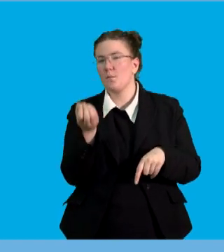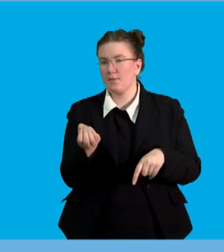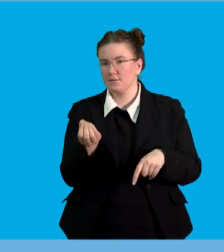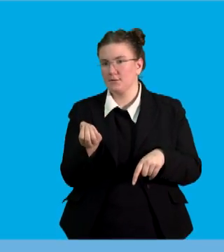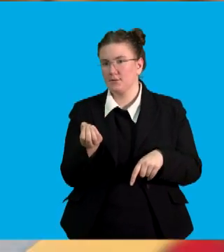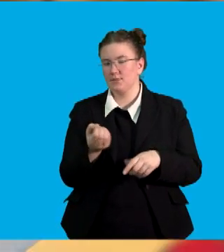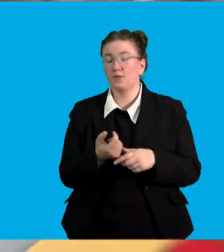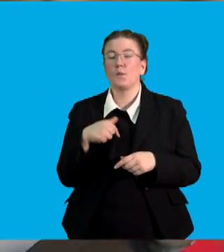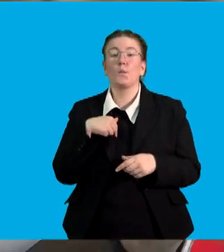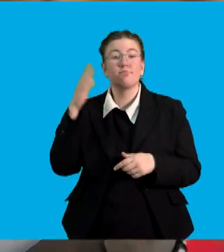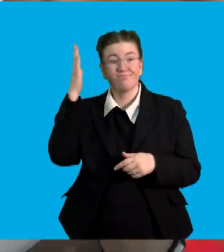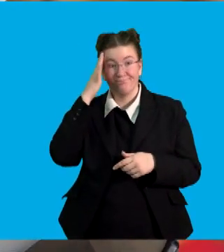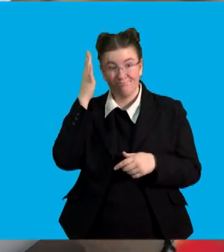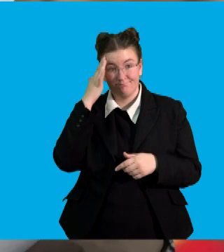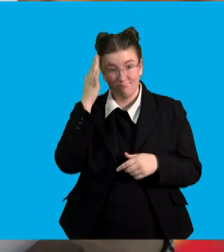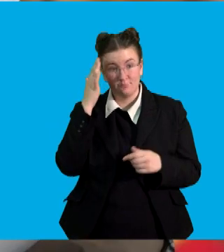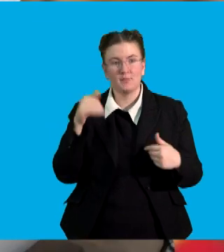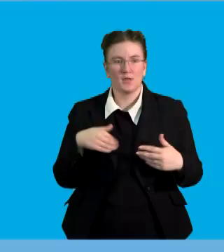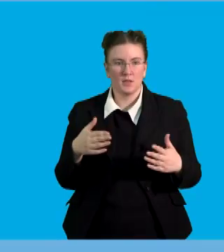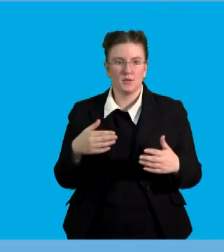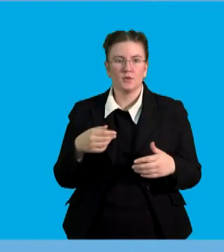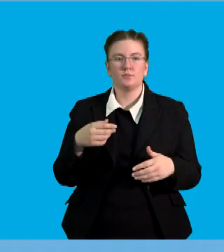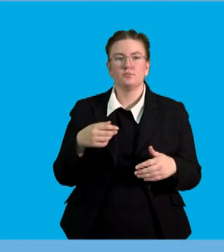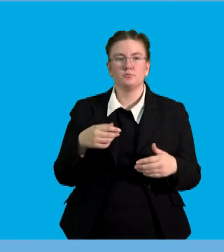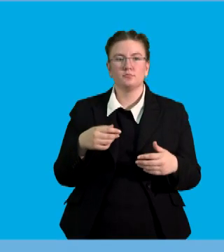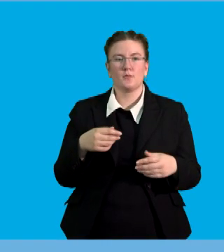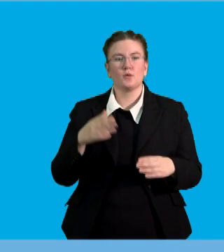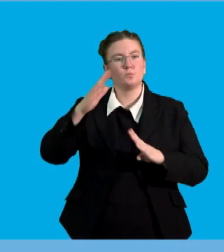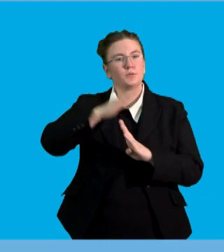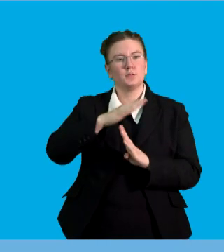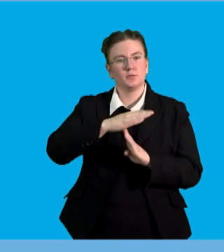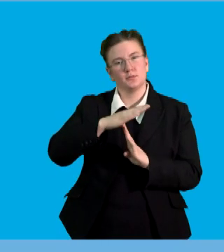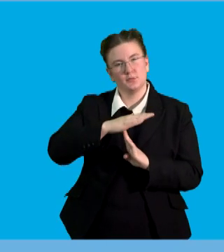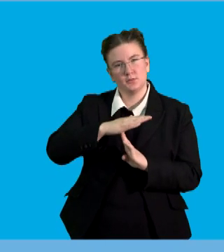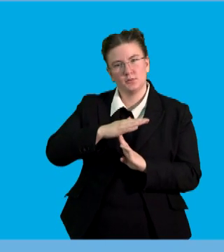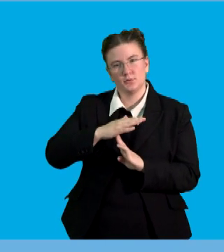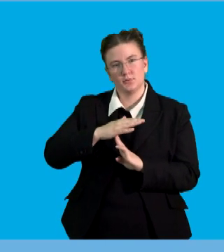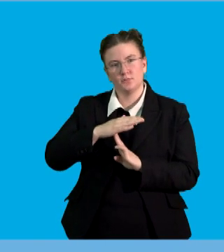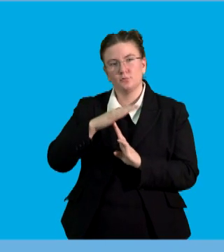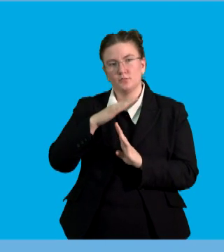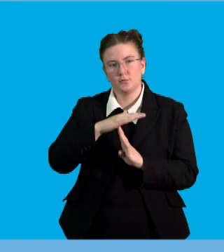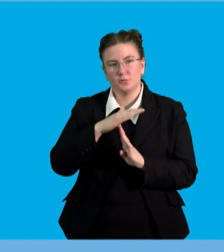now, we know from the get-go. So let's start, we're going to say greatest.